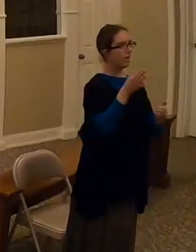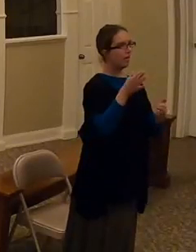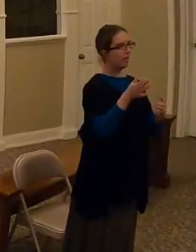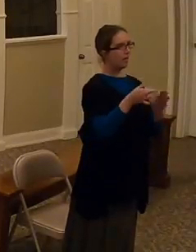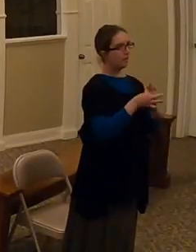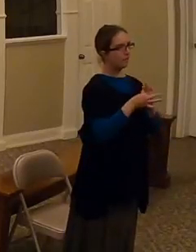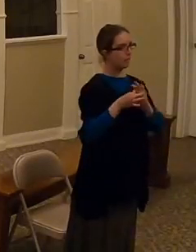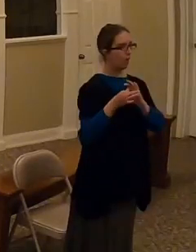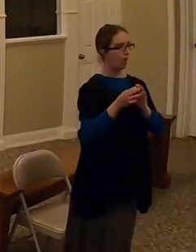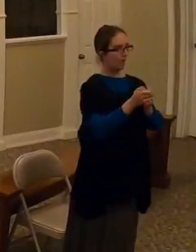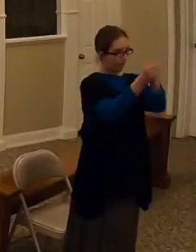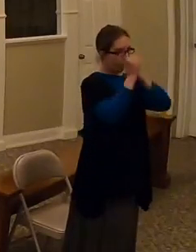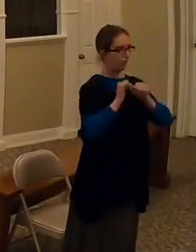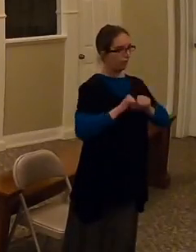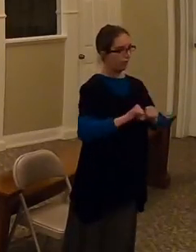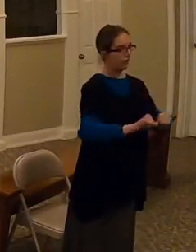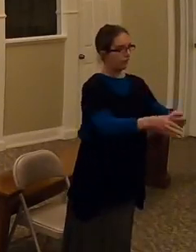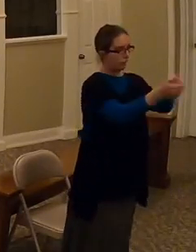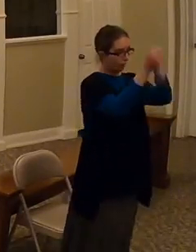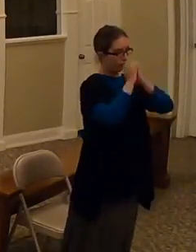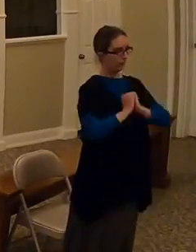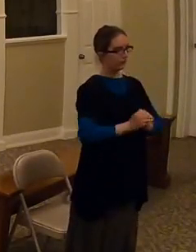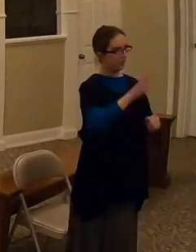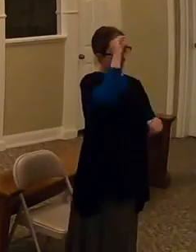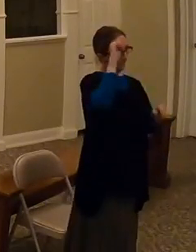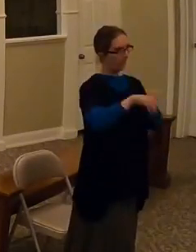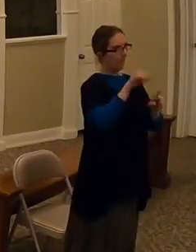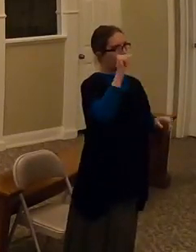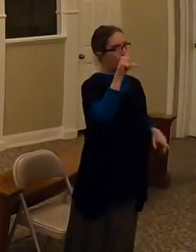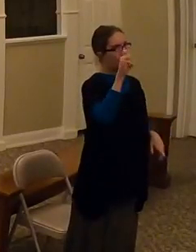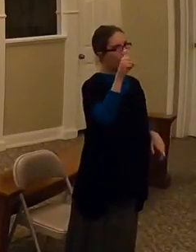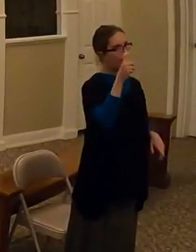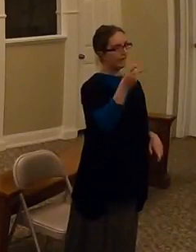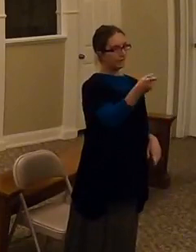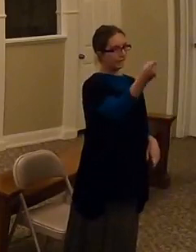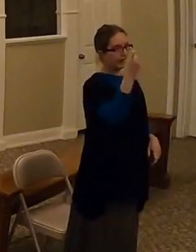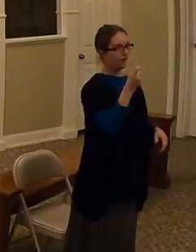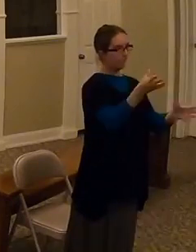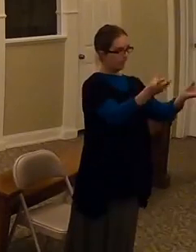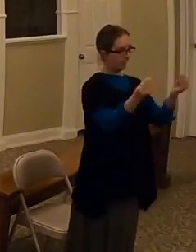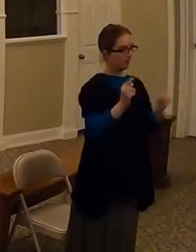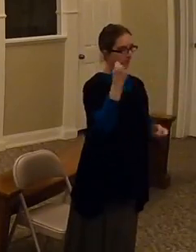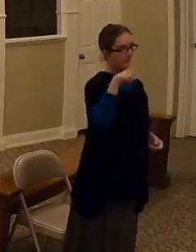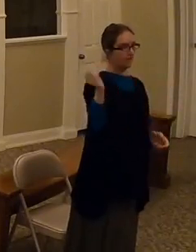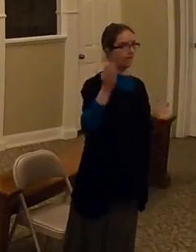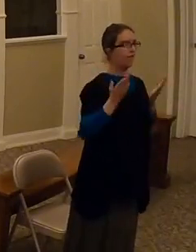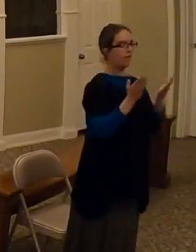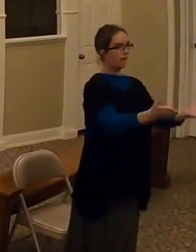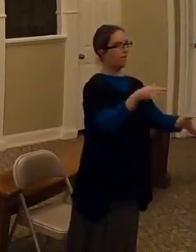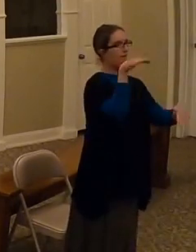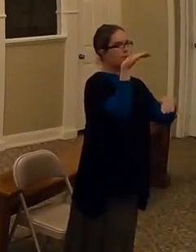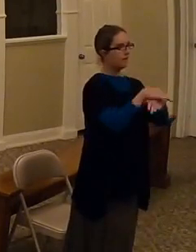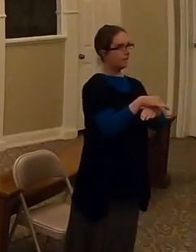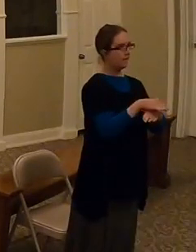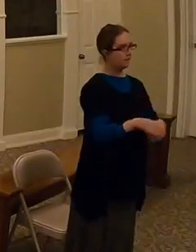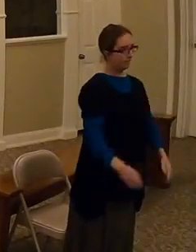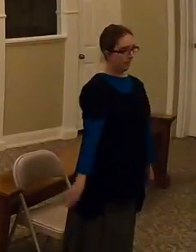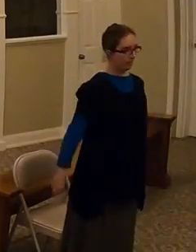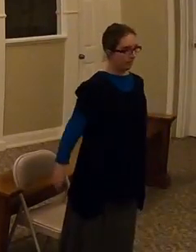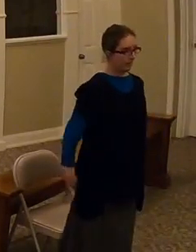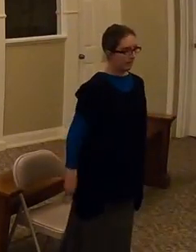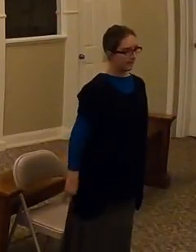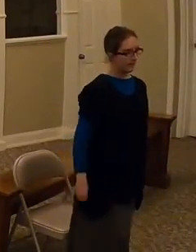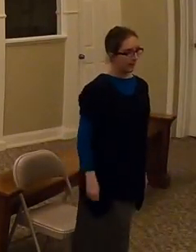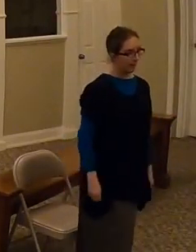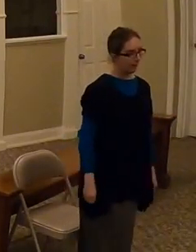you know. So we're going to just continue to worship. Brother Alex, if you would come and take the offering for us, please, this evening. Thank you, Lord, for the offering